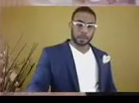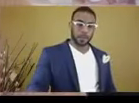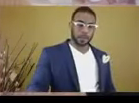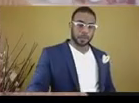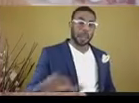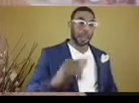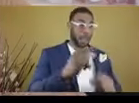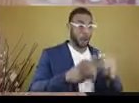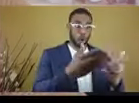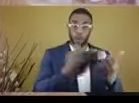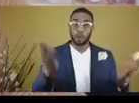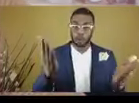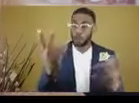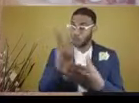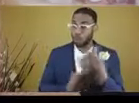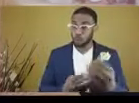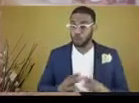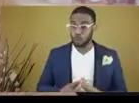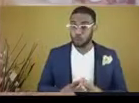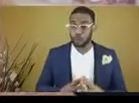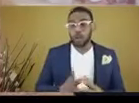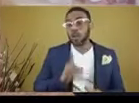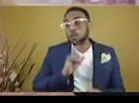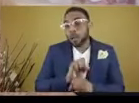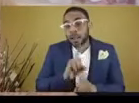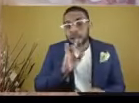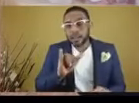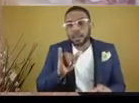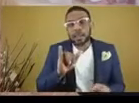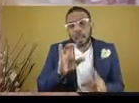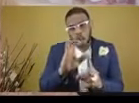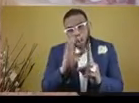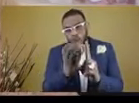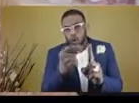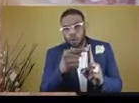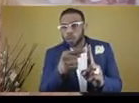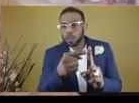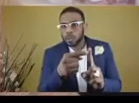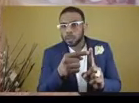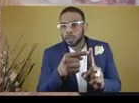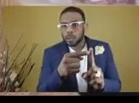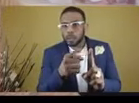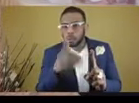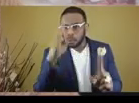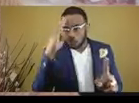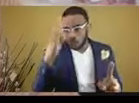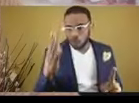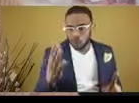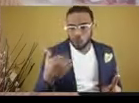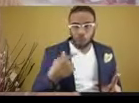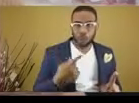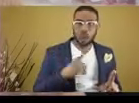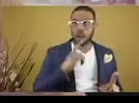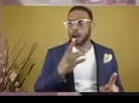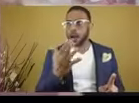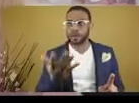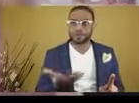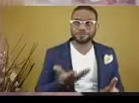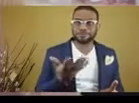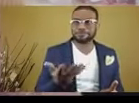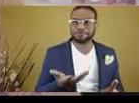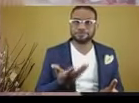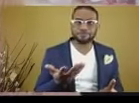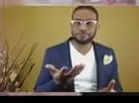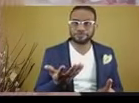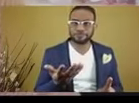globally. The reality is it's culturally, you know, we are sort of,